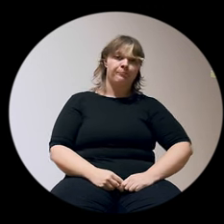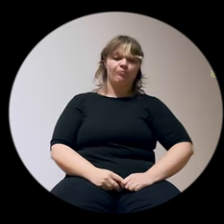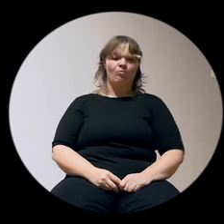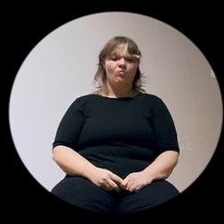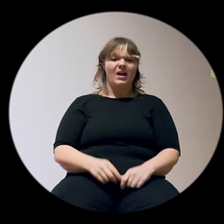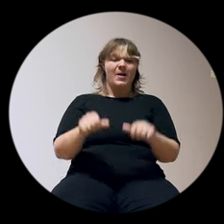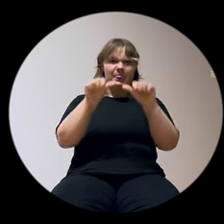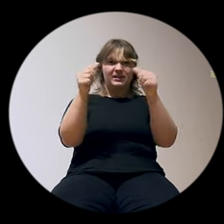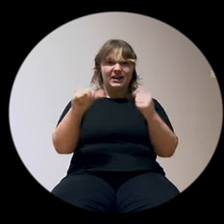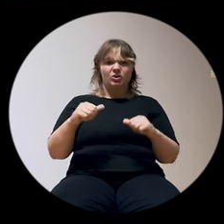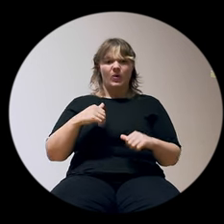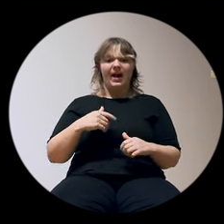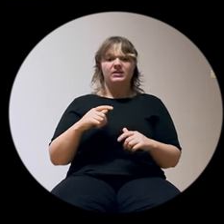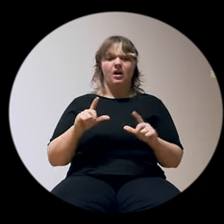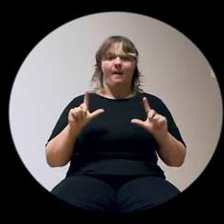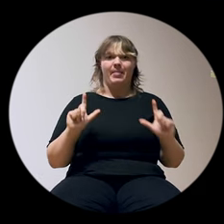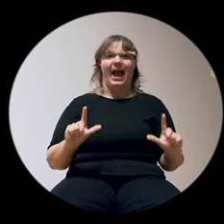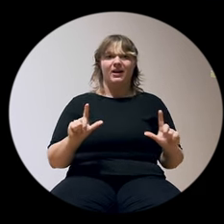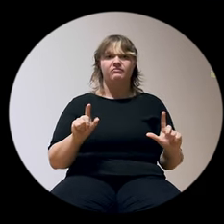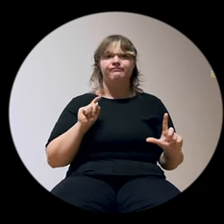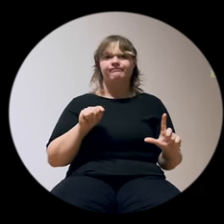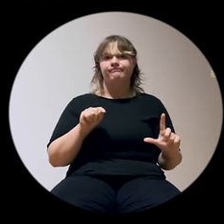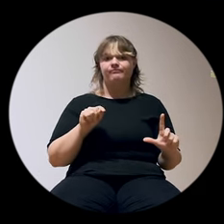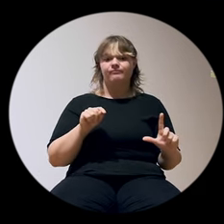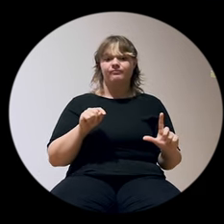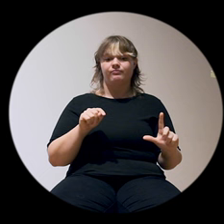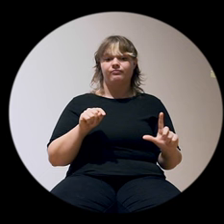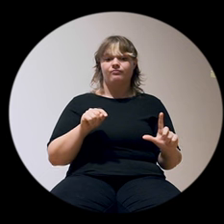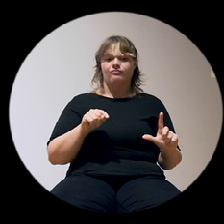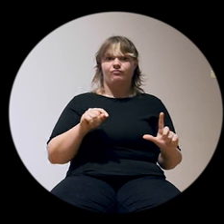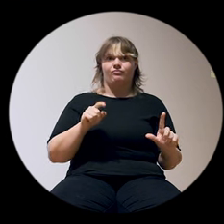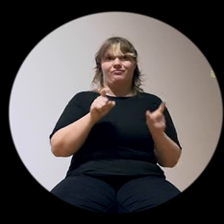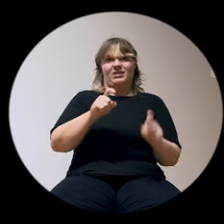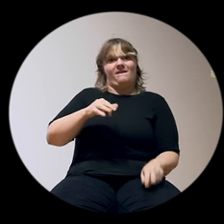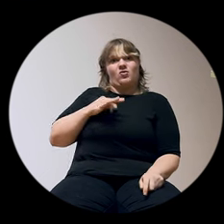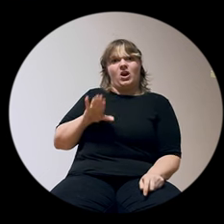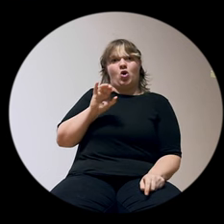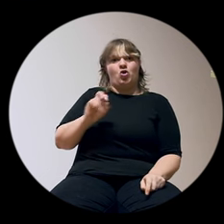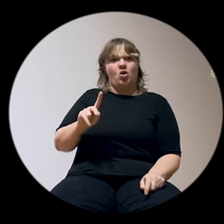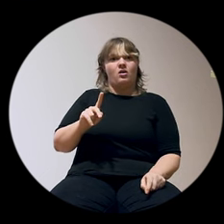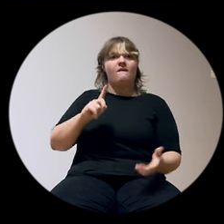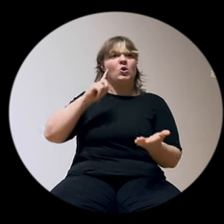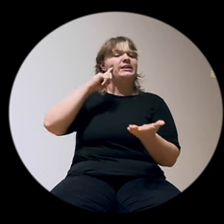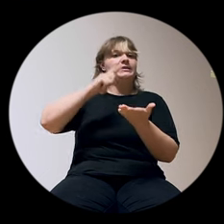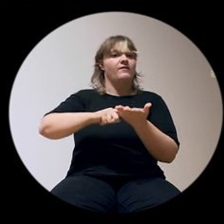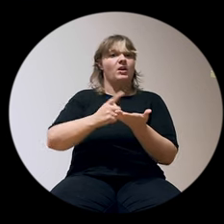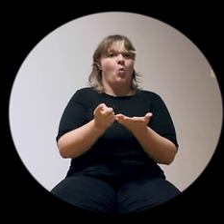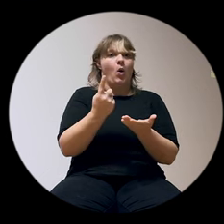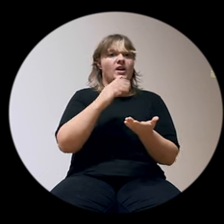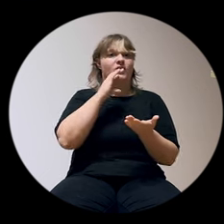The statue has a discovery plaque on it, crediting Cook for discovering one of the